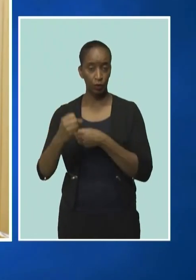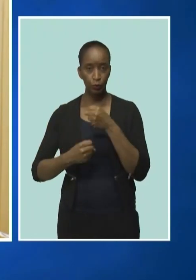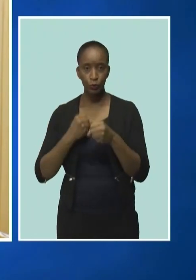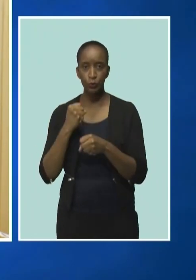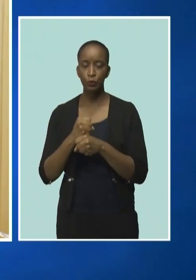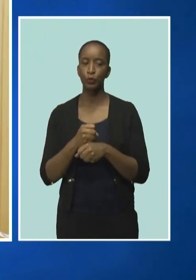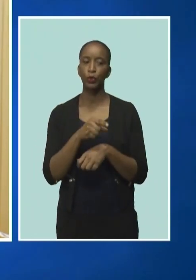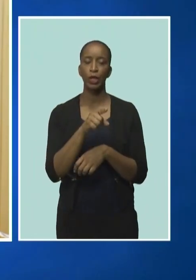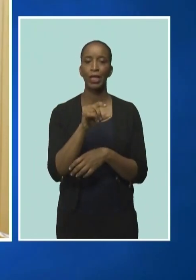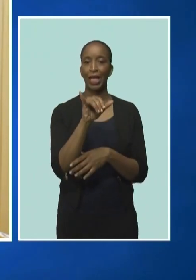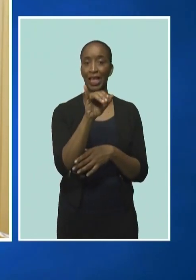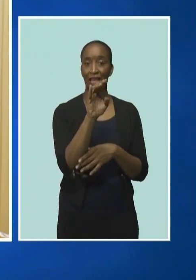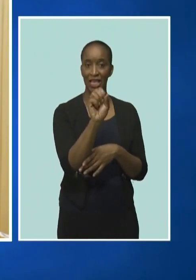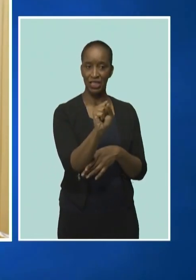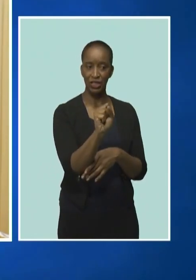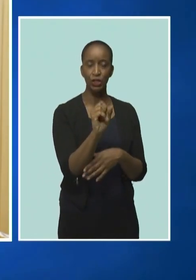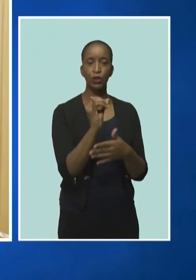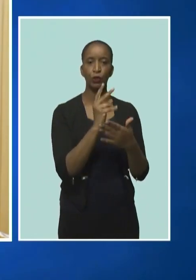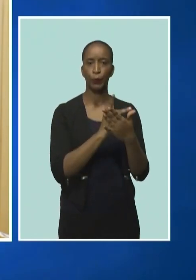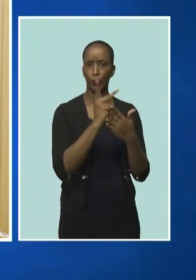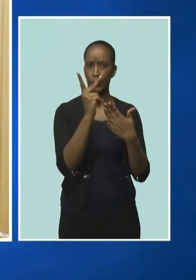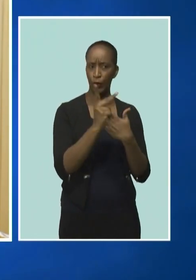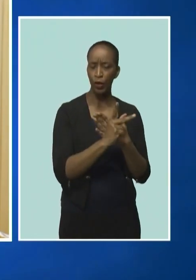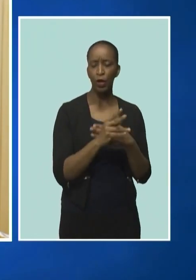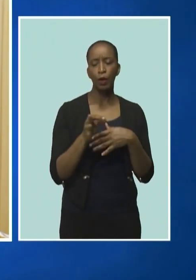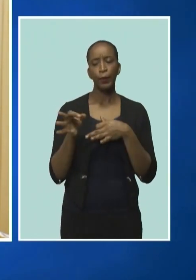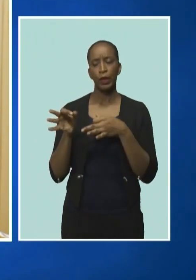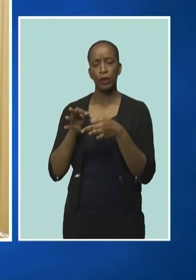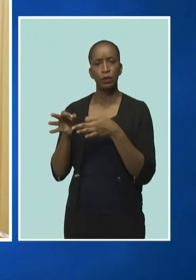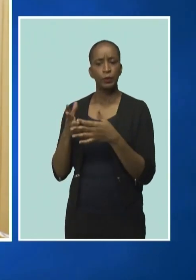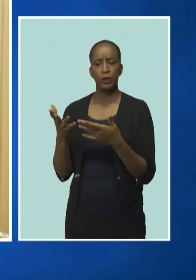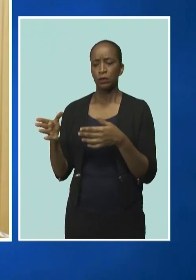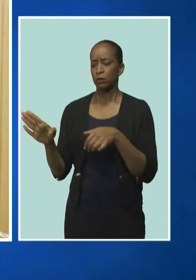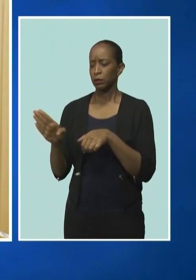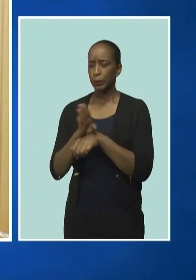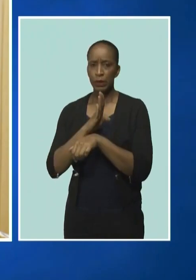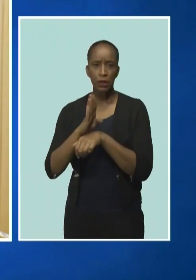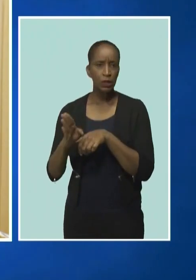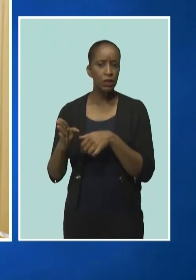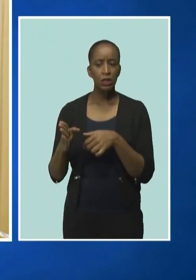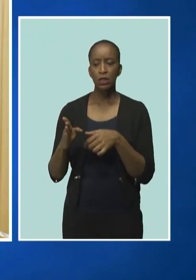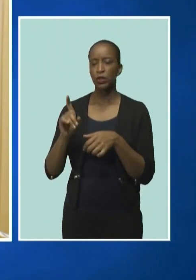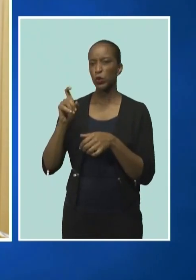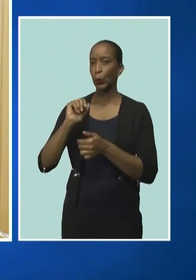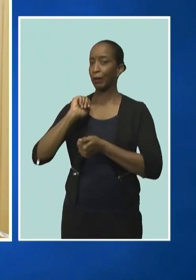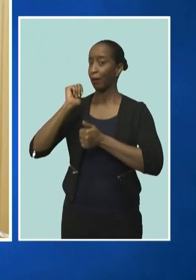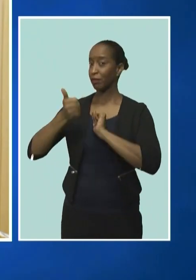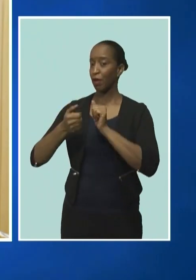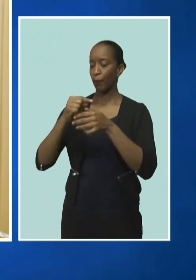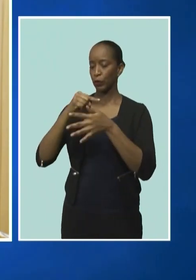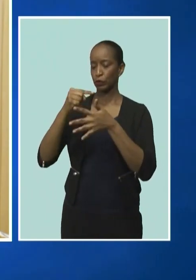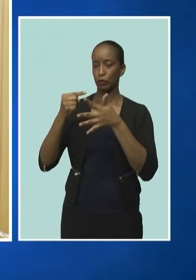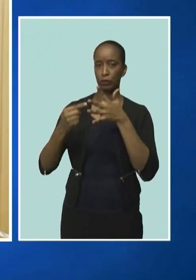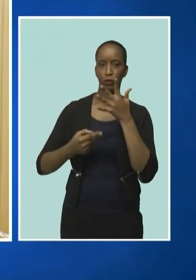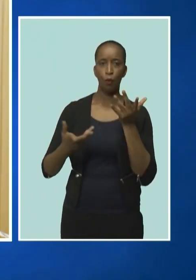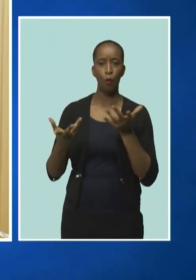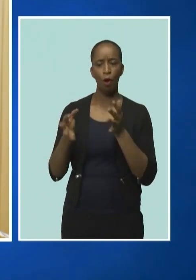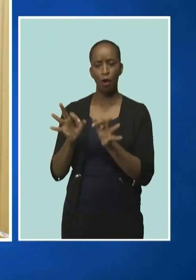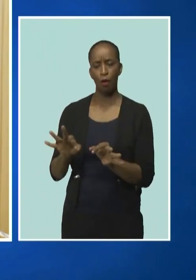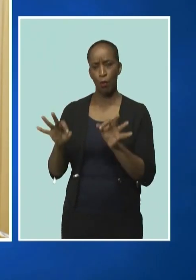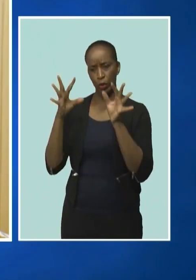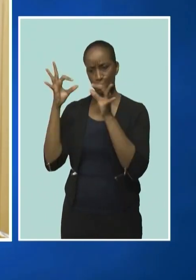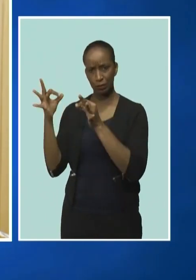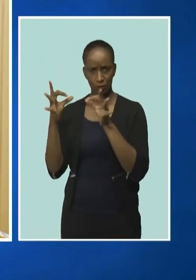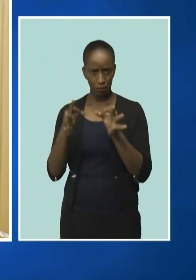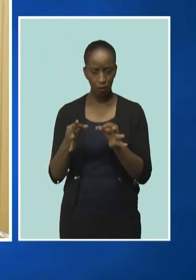of like how we set up the business. You have to think about certain critical decisions you have to make before you actually get into the business. So YES has really